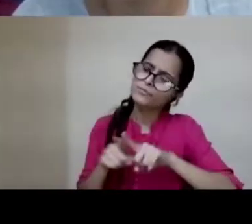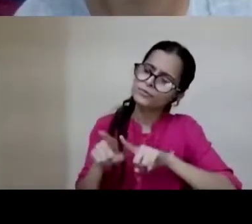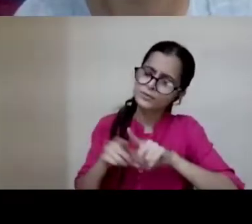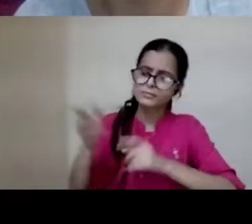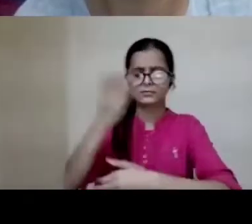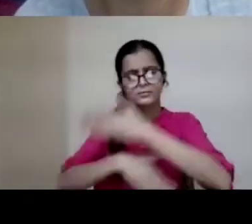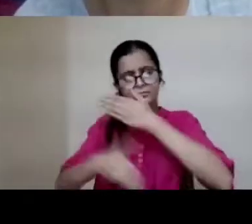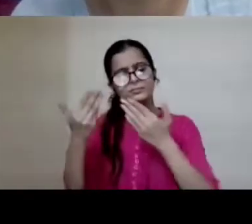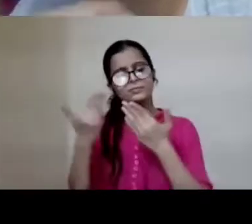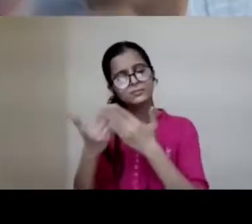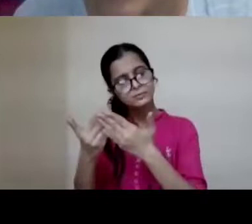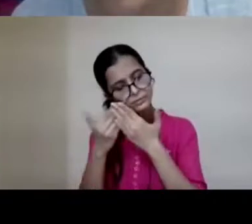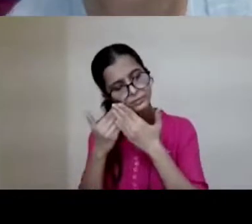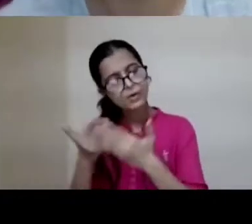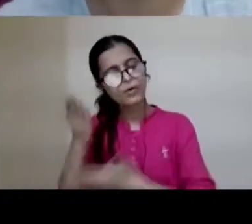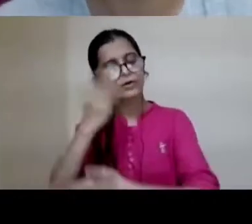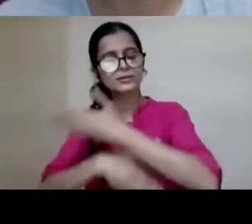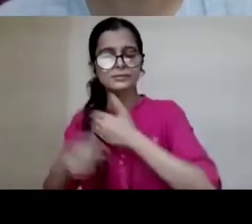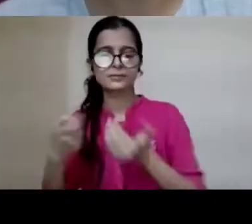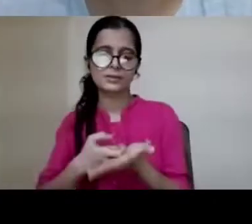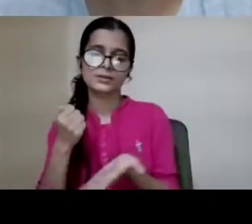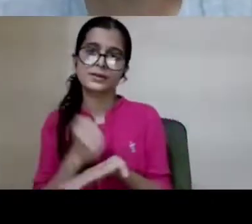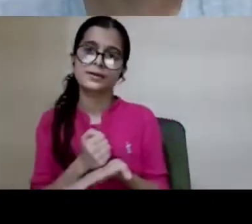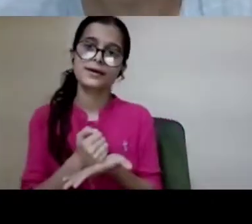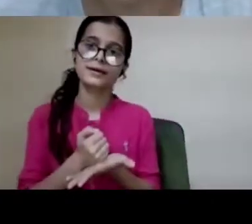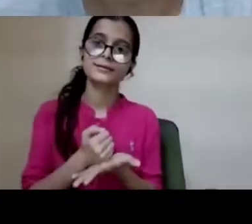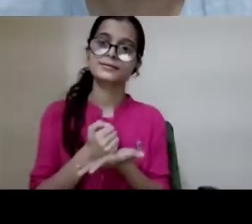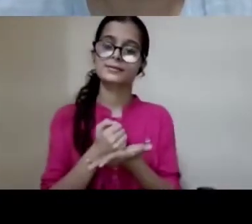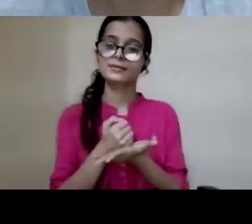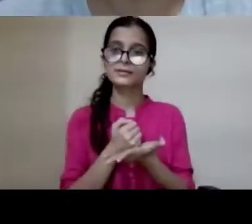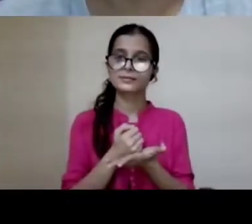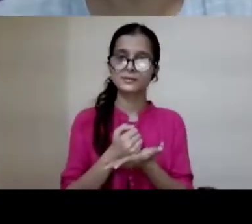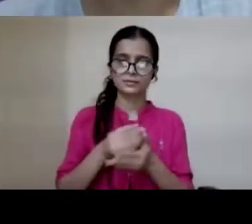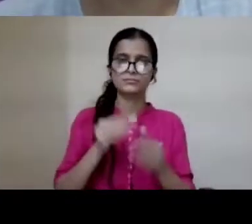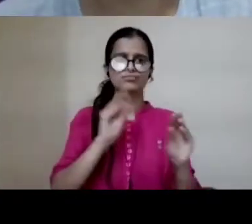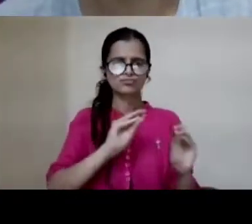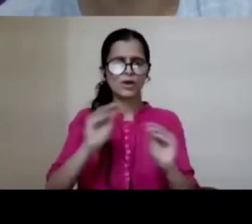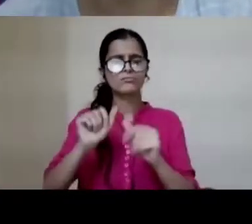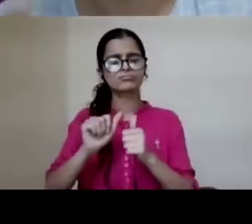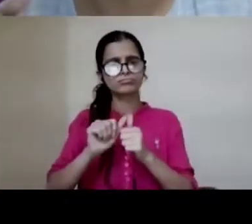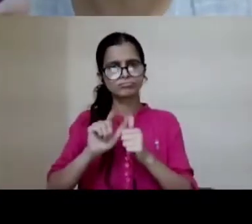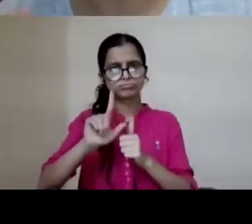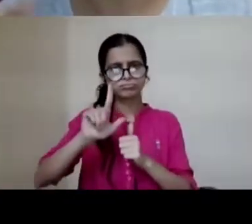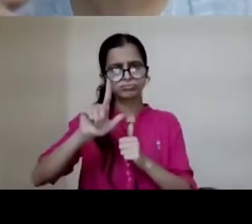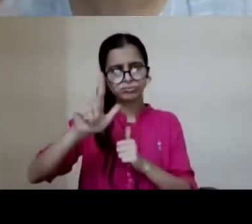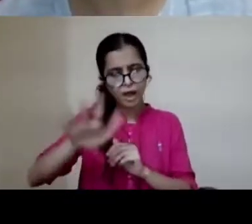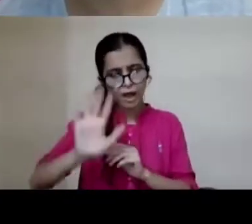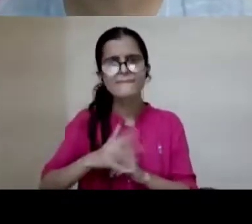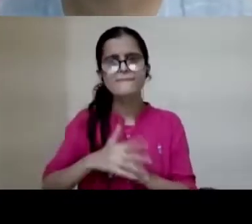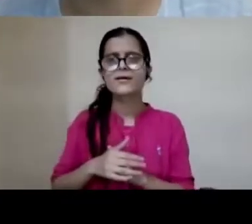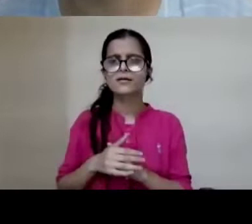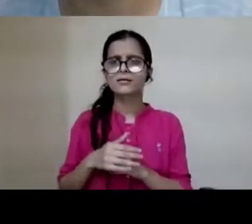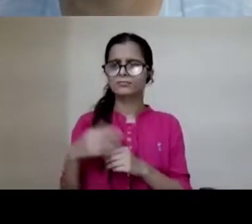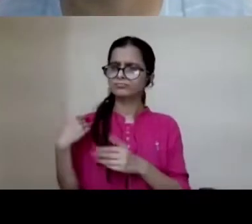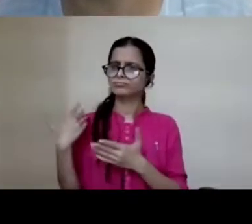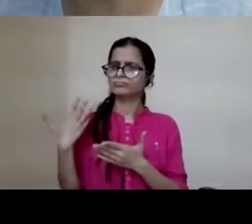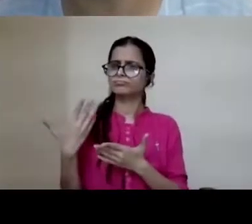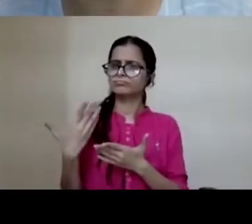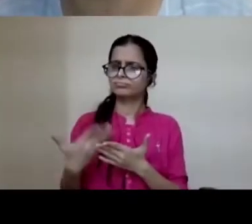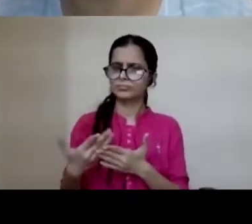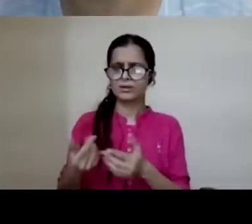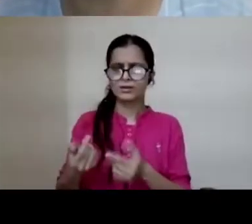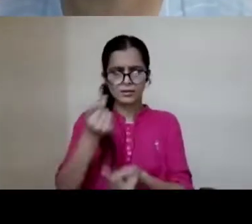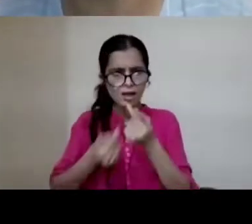disability studies or disability rights has moved far enough where it's no longer so easily